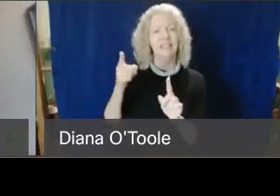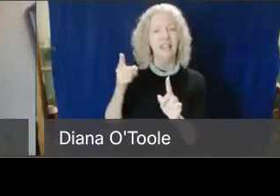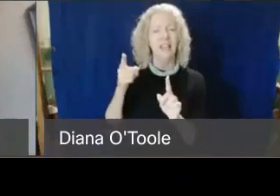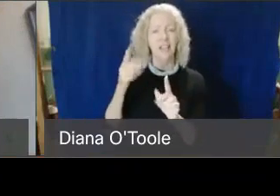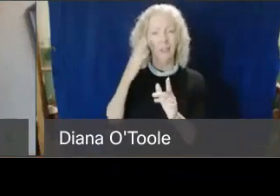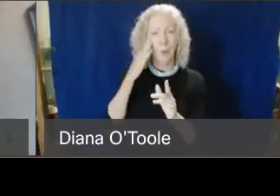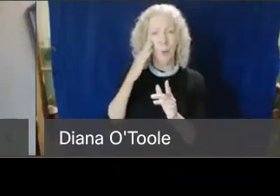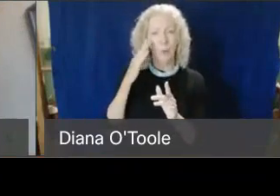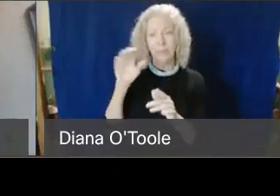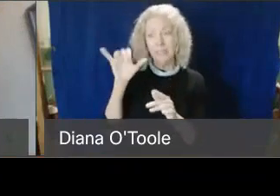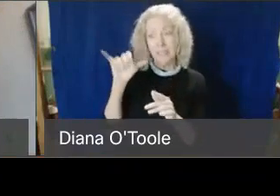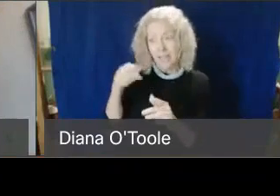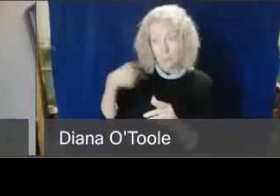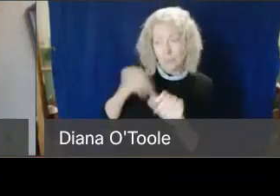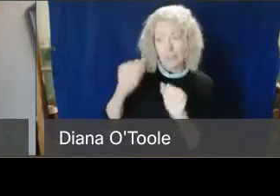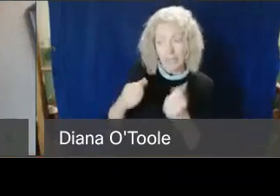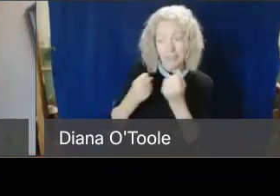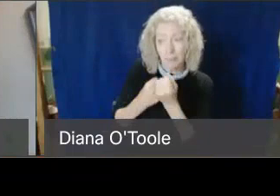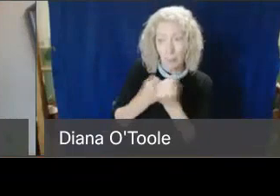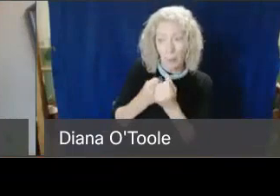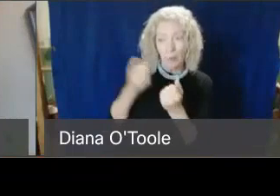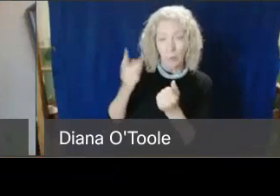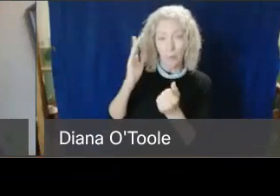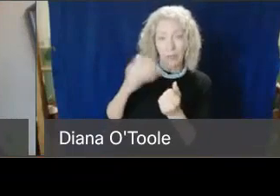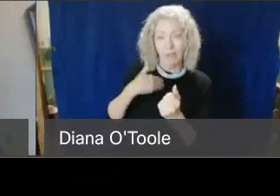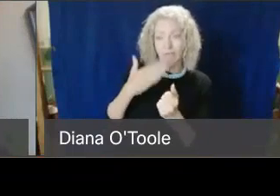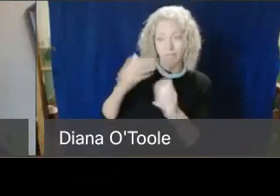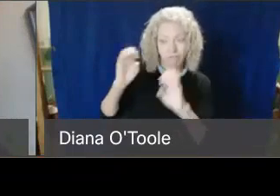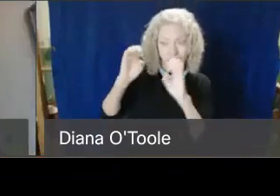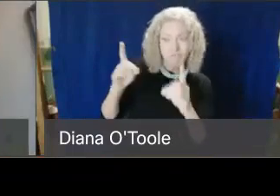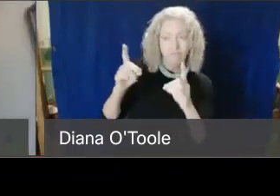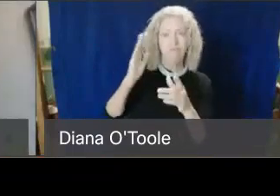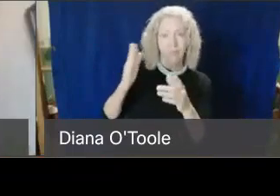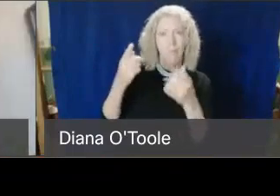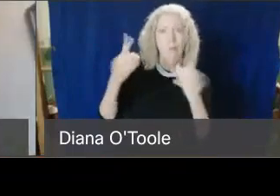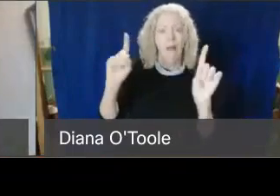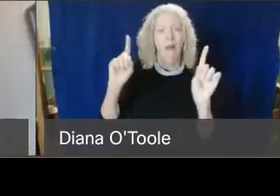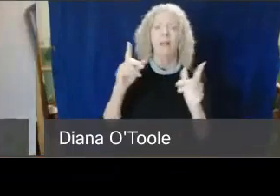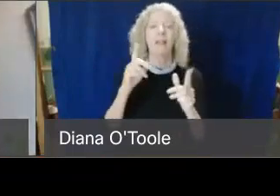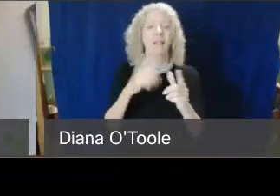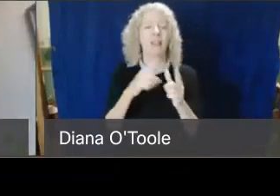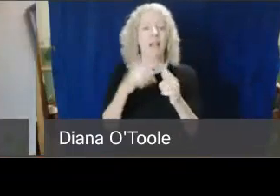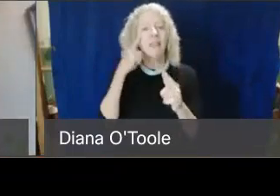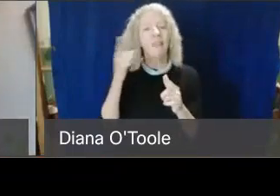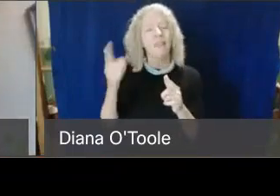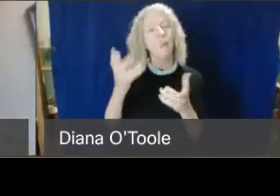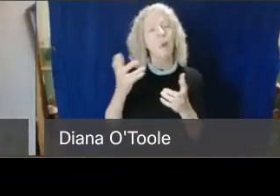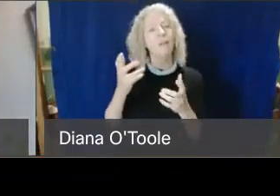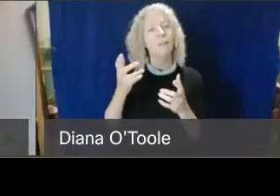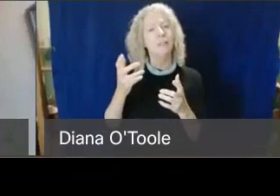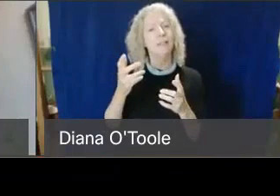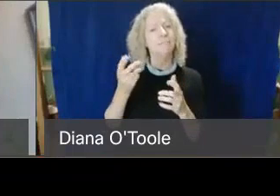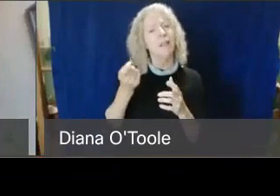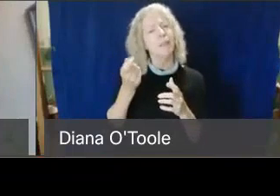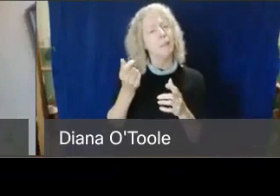we got you and we've got a good plan and we're going to get people through this, I think that they're being cautious. And I think we can take heart that